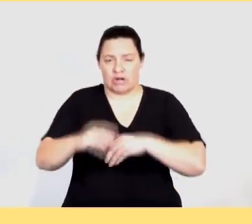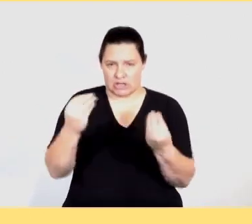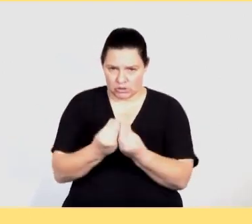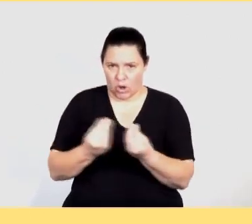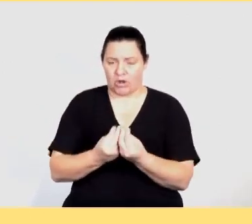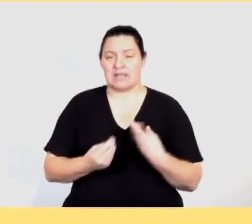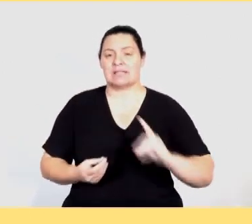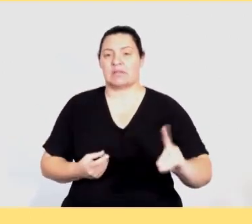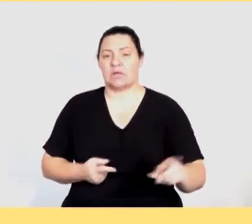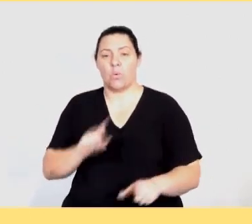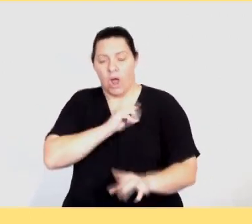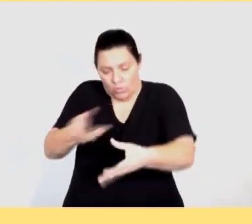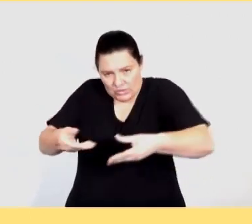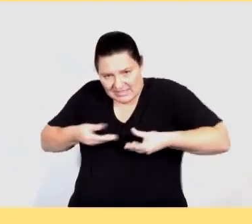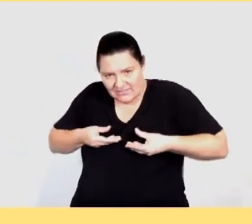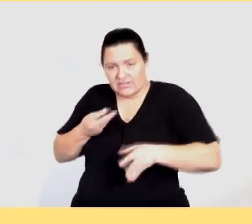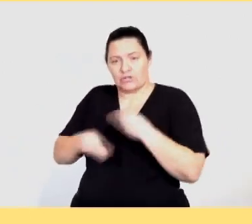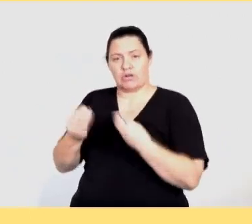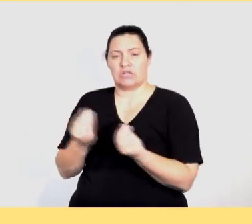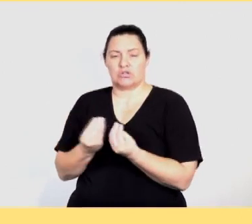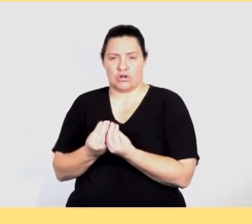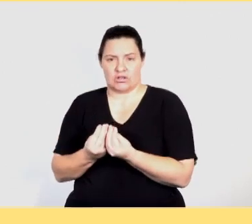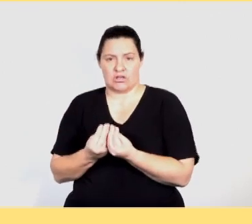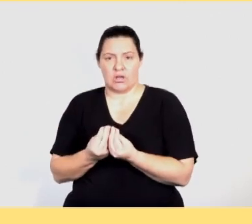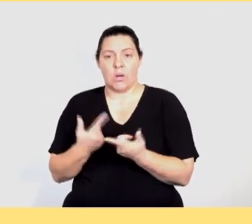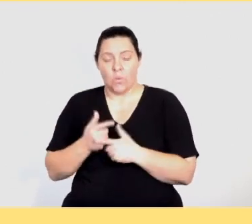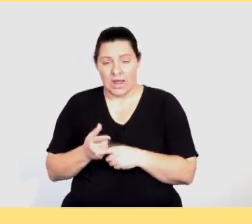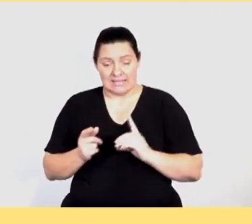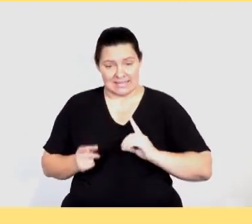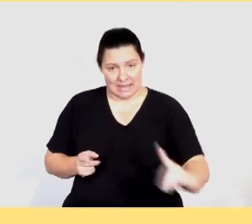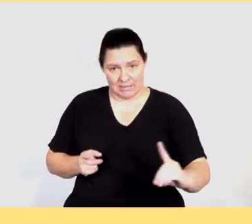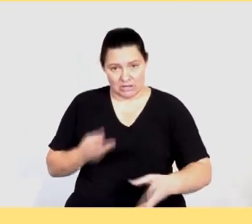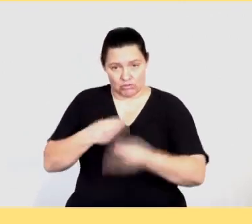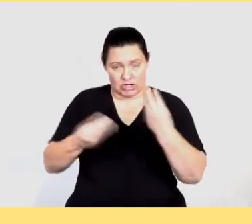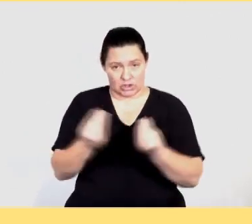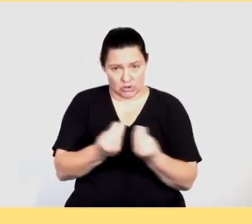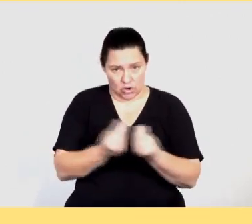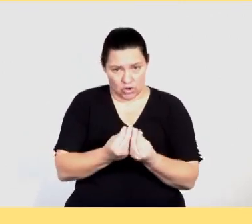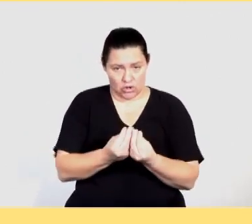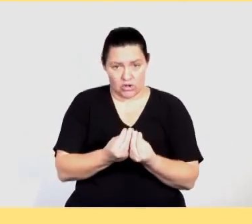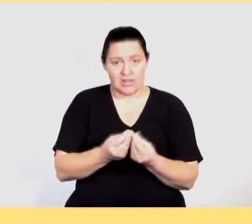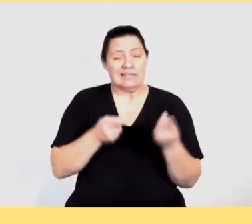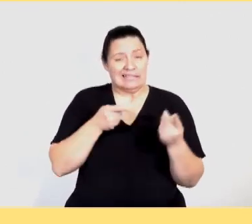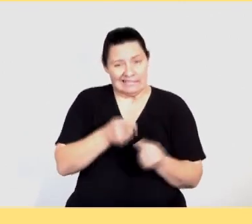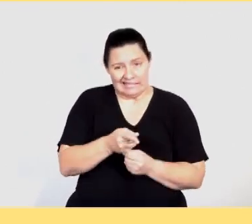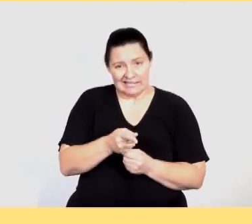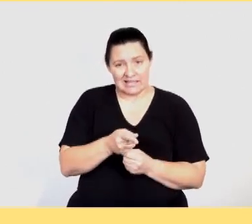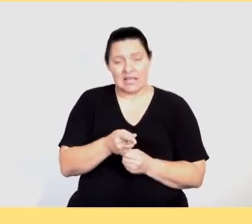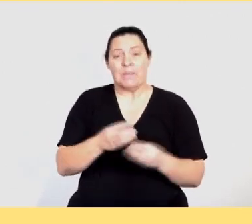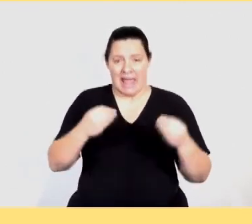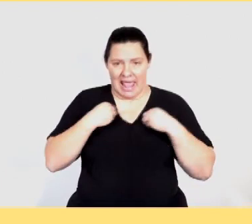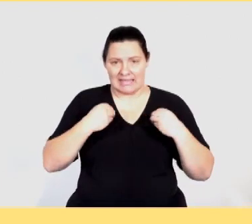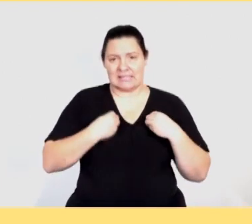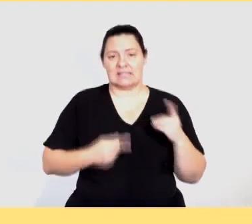our trading stock because we have received trading stock. So once we debit trading stock